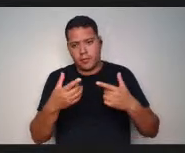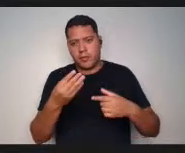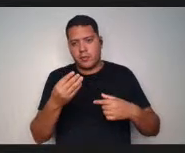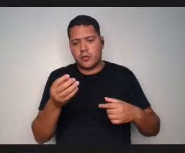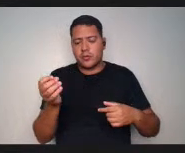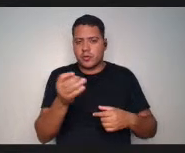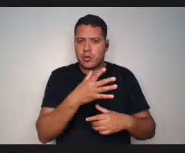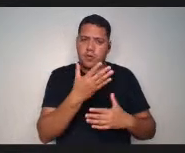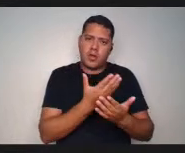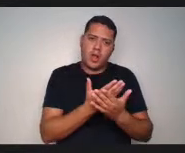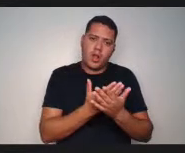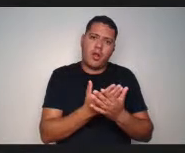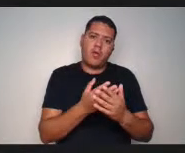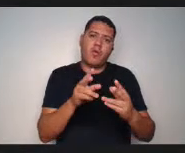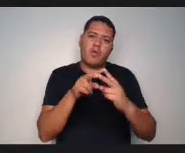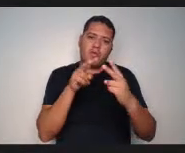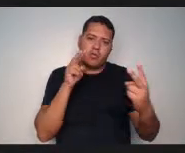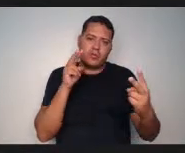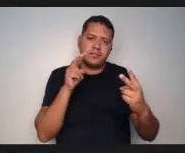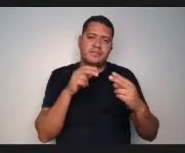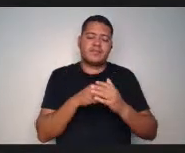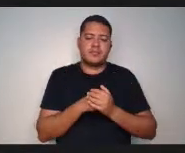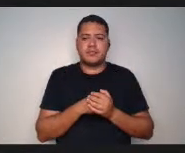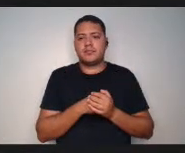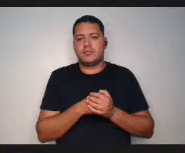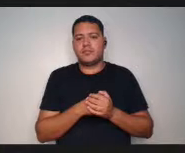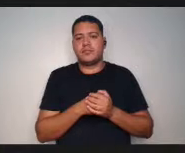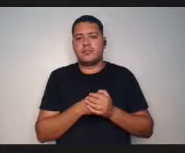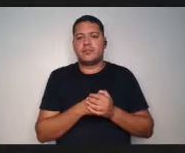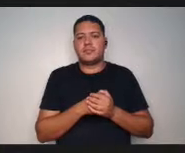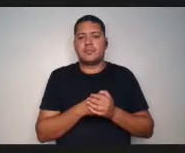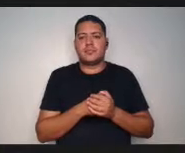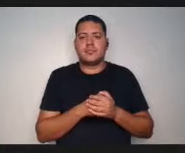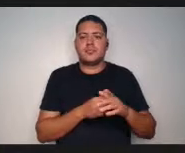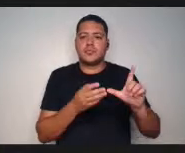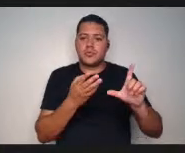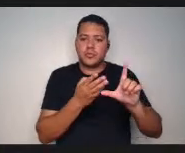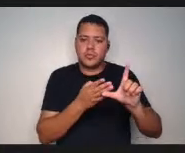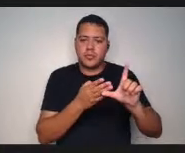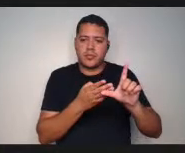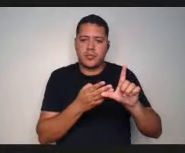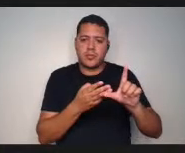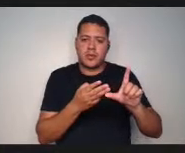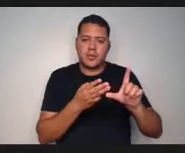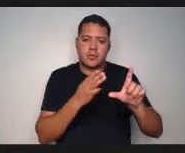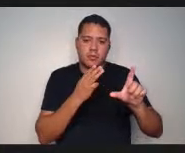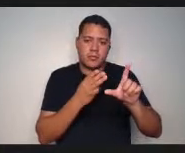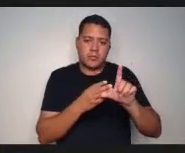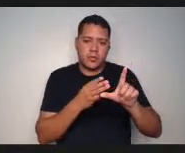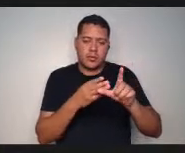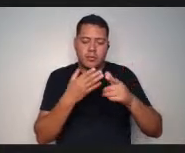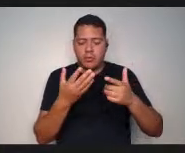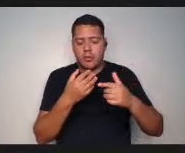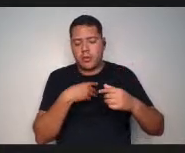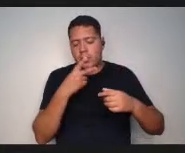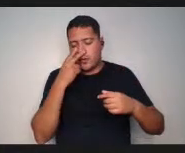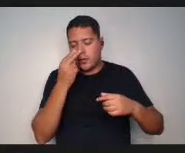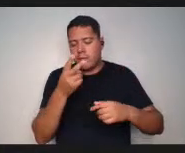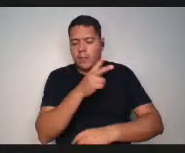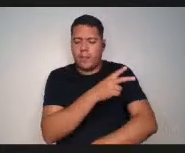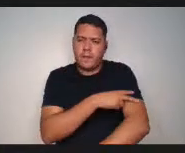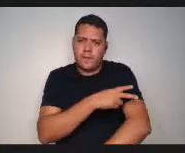to I think administrators were requiring them to call every student once a week, and